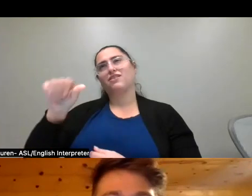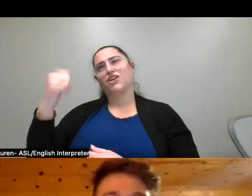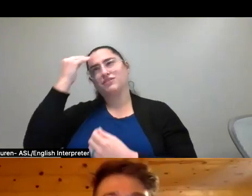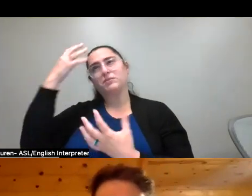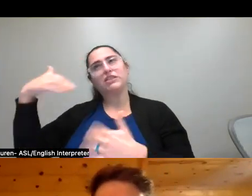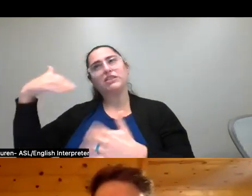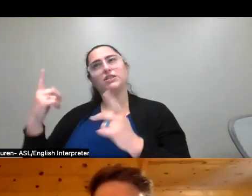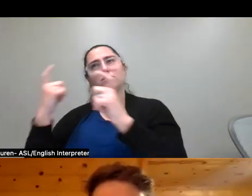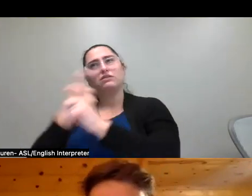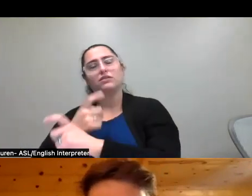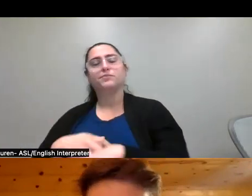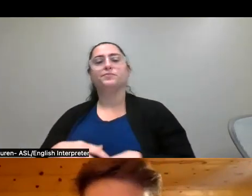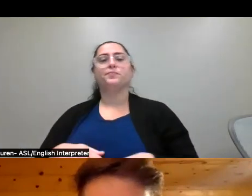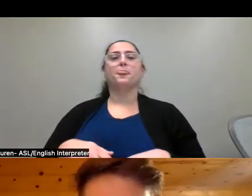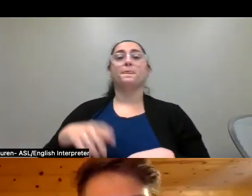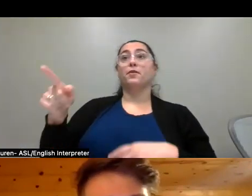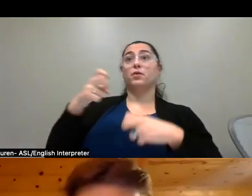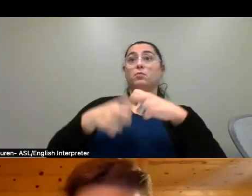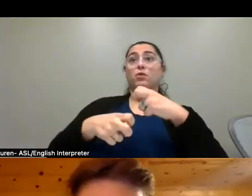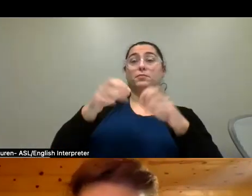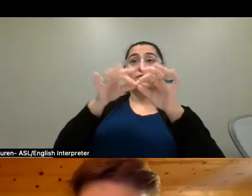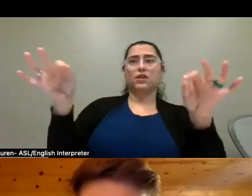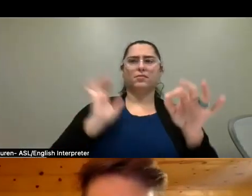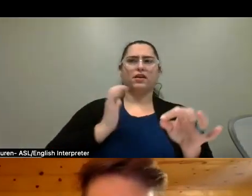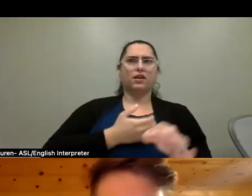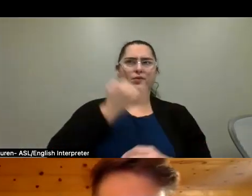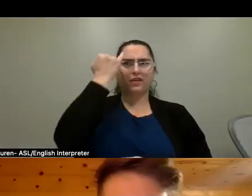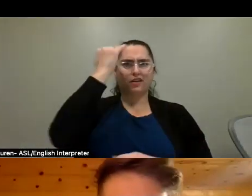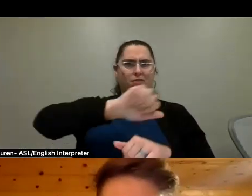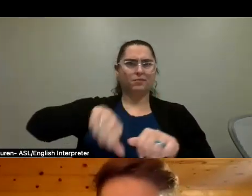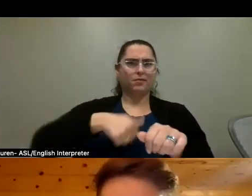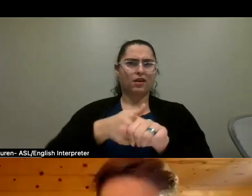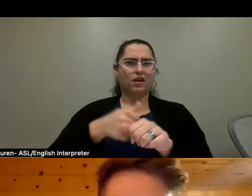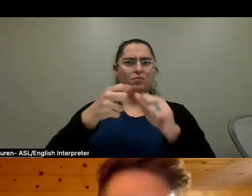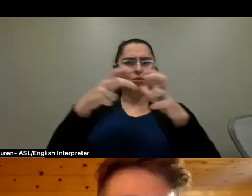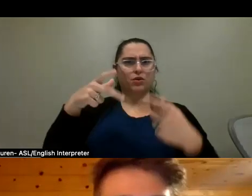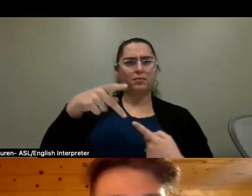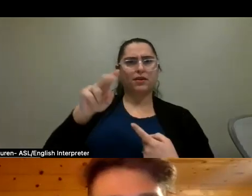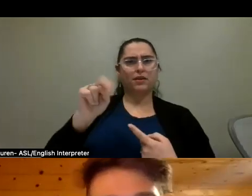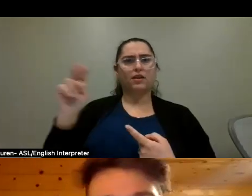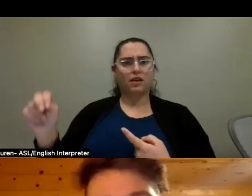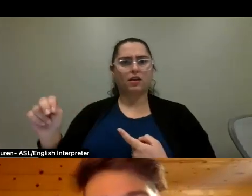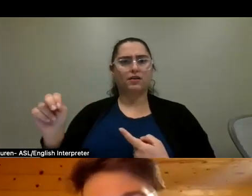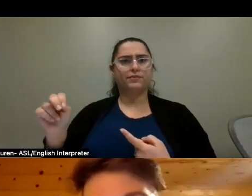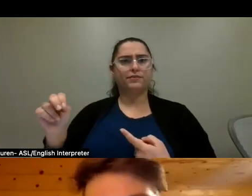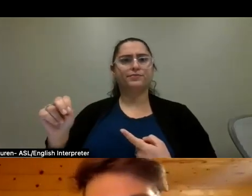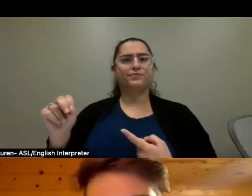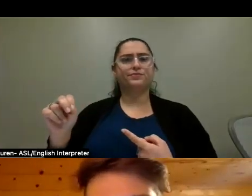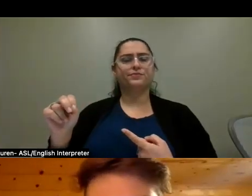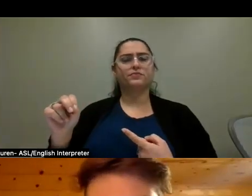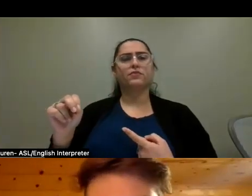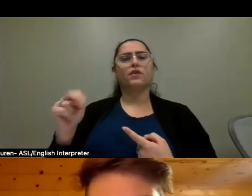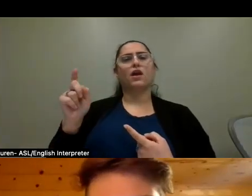So the problem statement, what sort of was the idea behind ProteinMPNN, is to come up with a model that